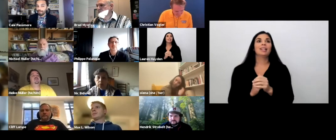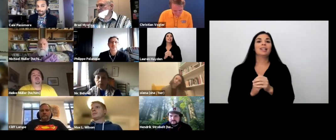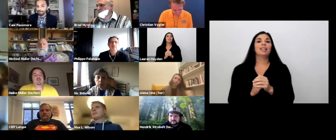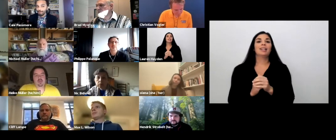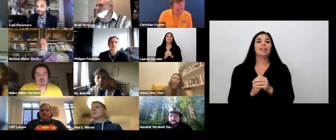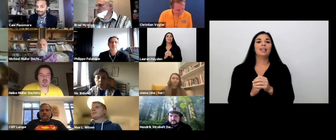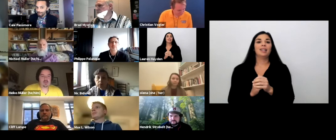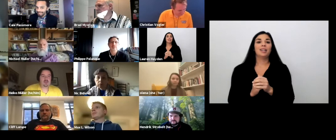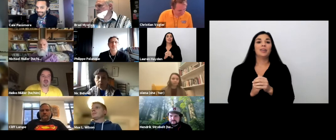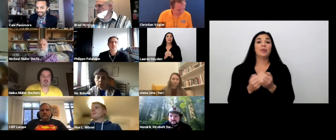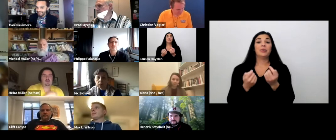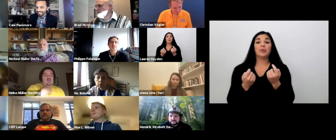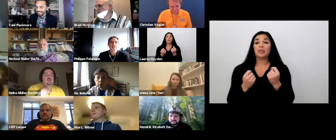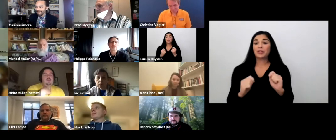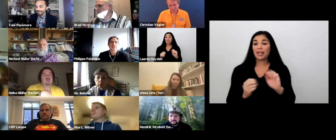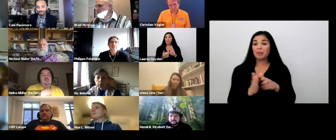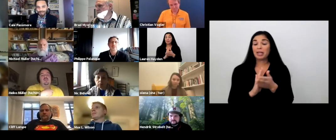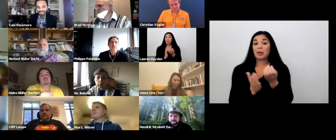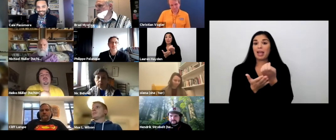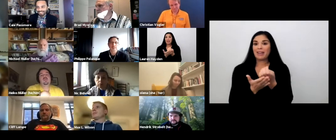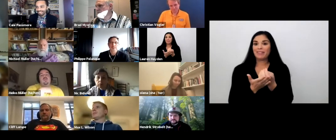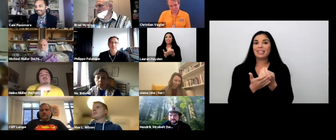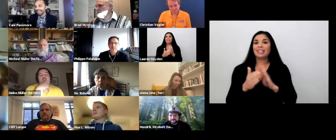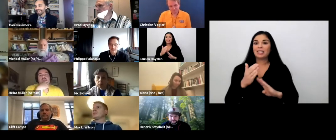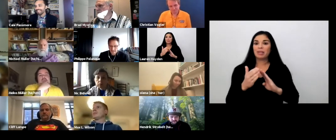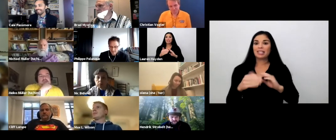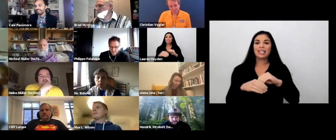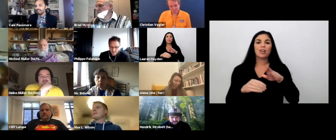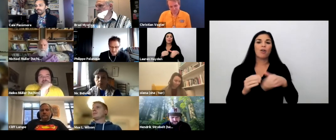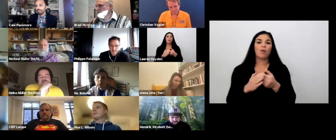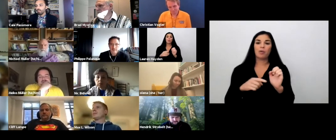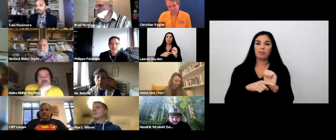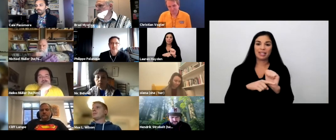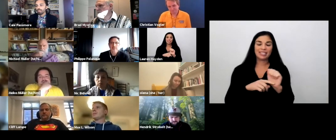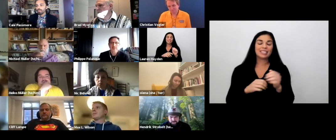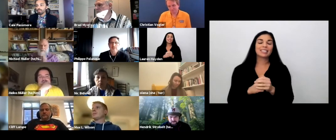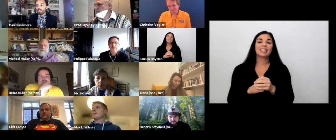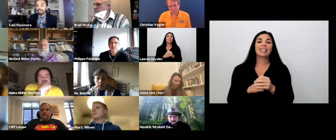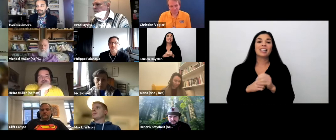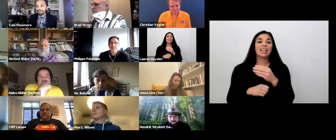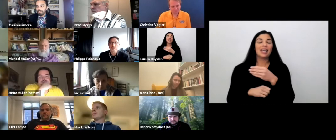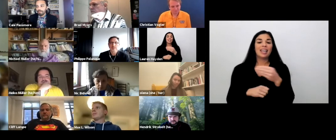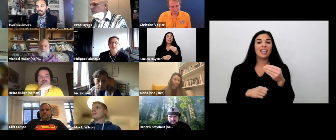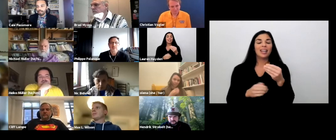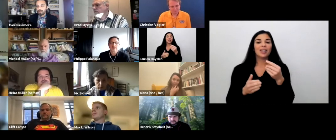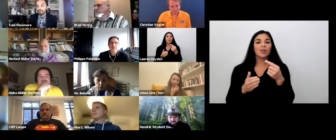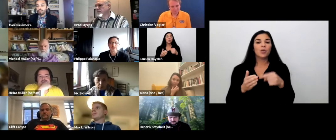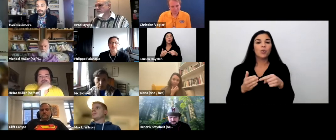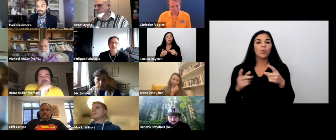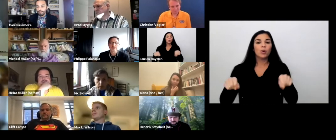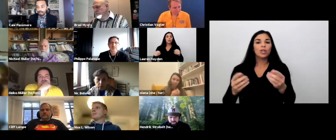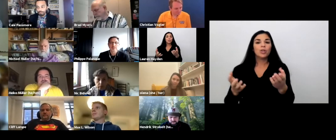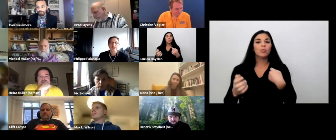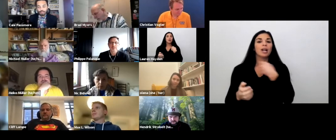Especially if we're trying to be sort of evidence-based in all of our practices. And sort of what would you like us to communicate to